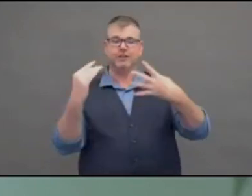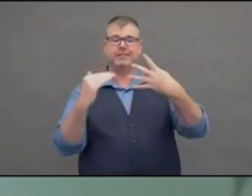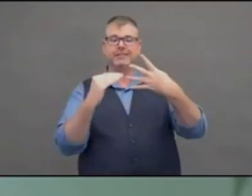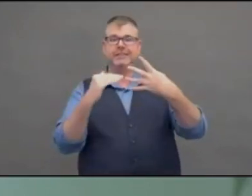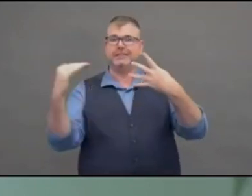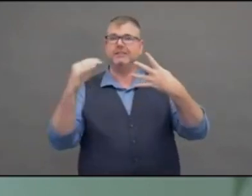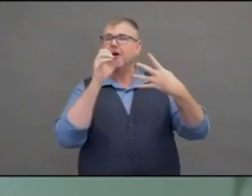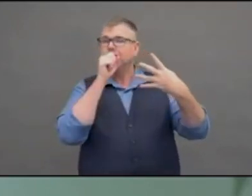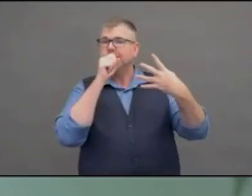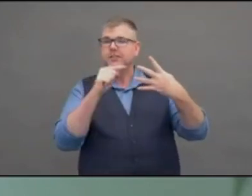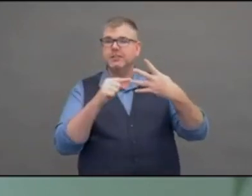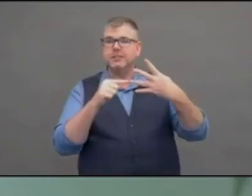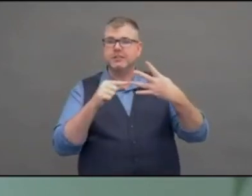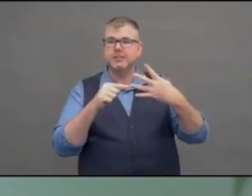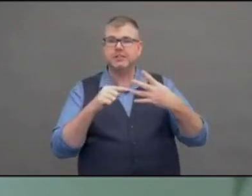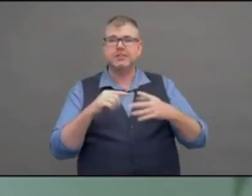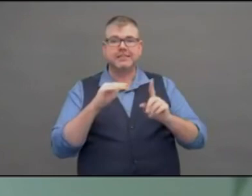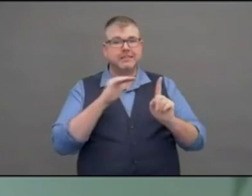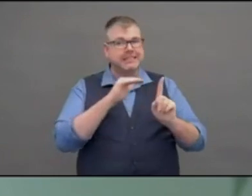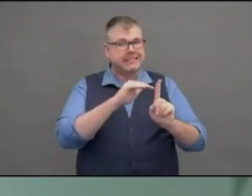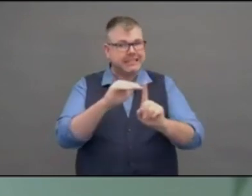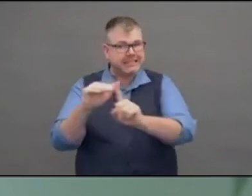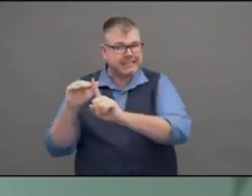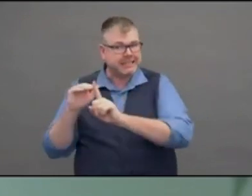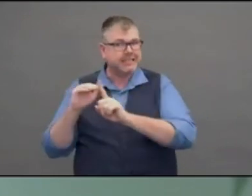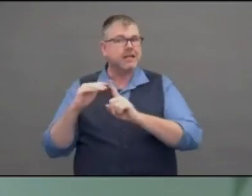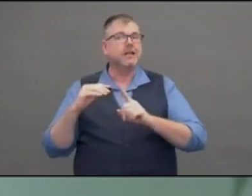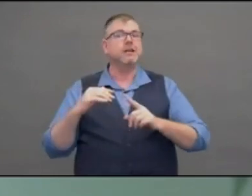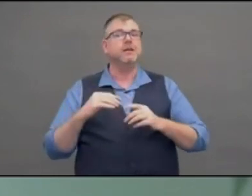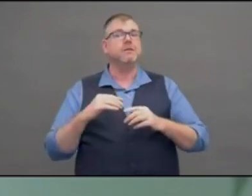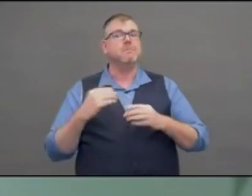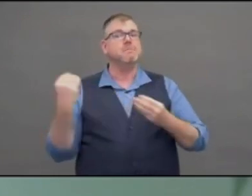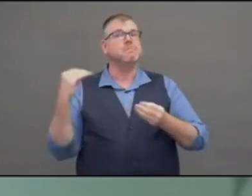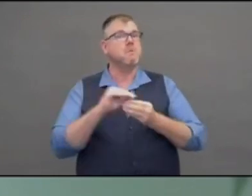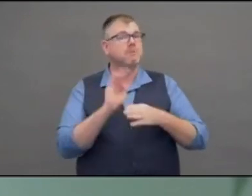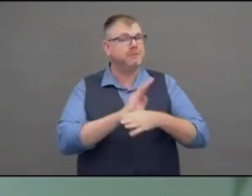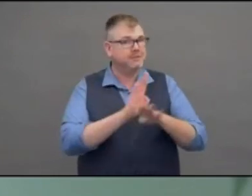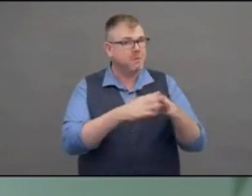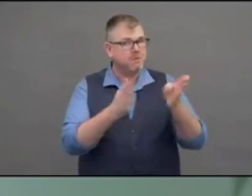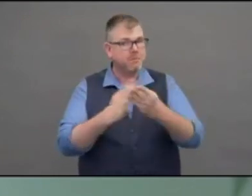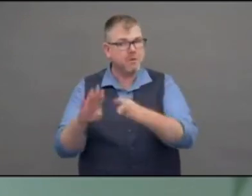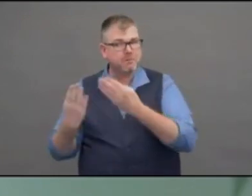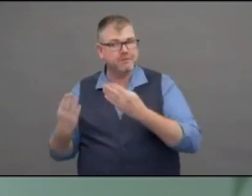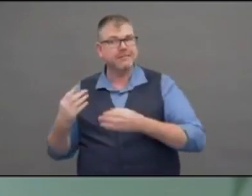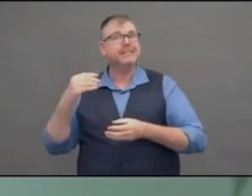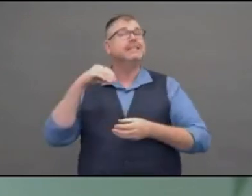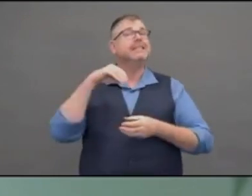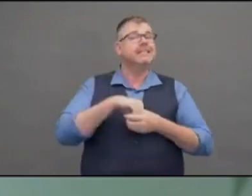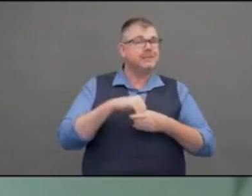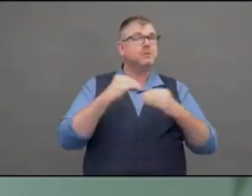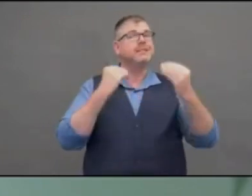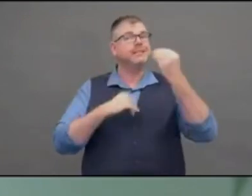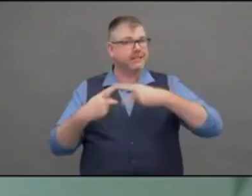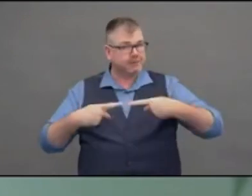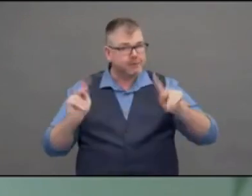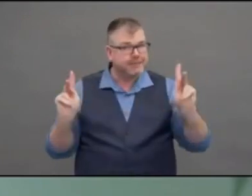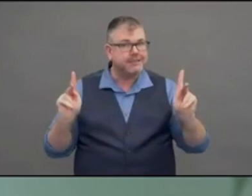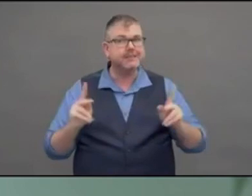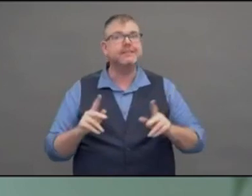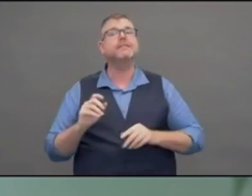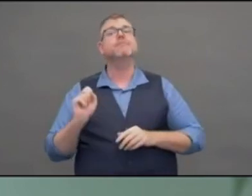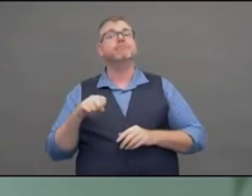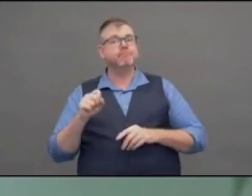tier and more businesses are opened and indoor dining is allowed, it doesn't mean that it's safe to do